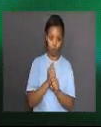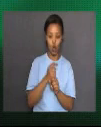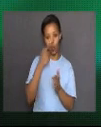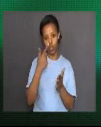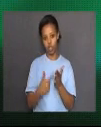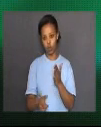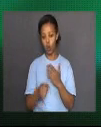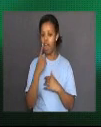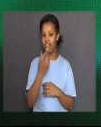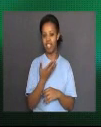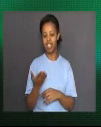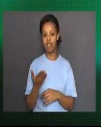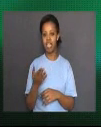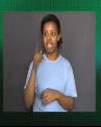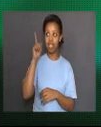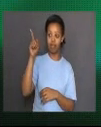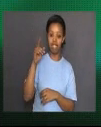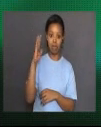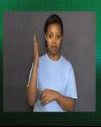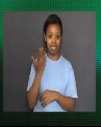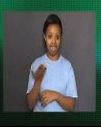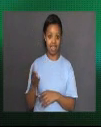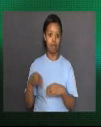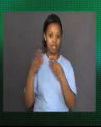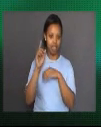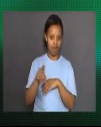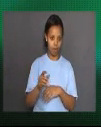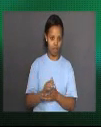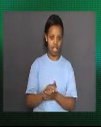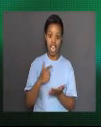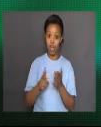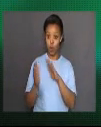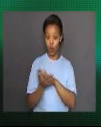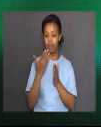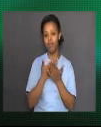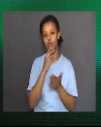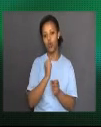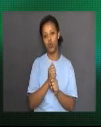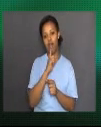should look something like this. If it does, great job.